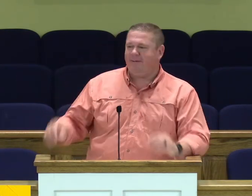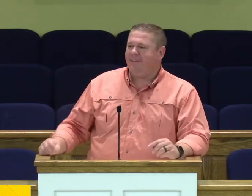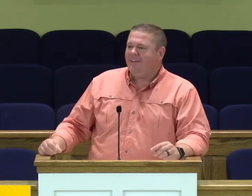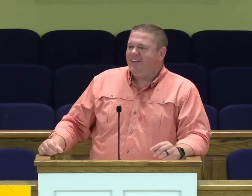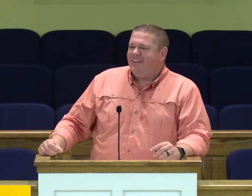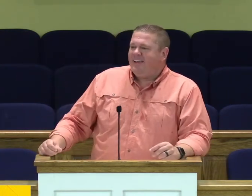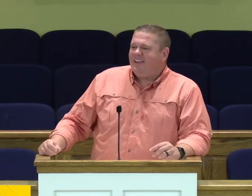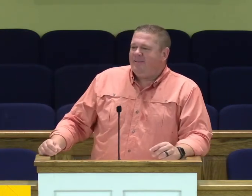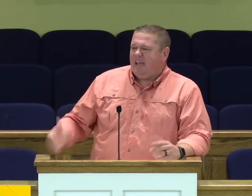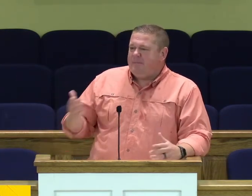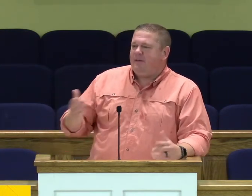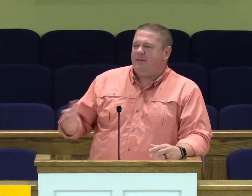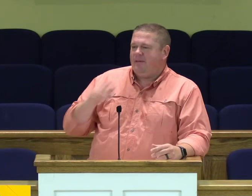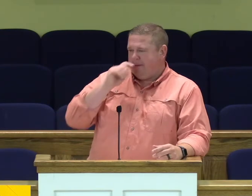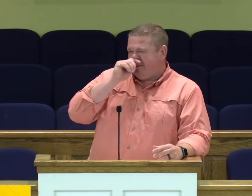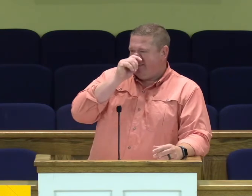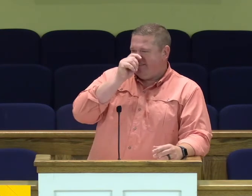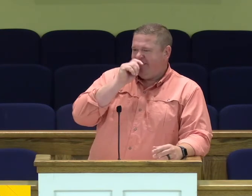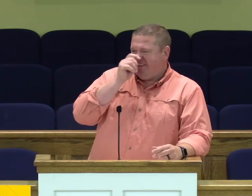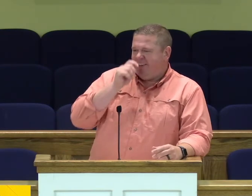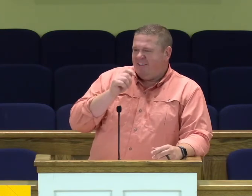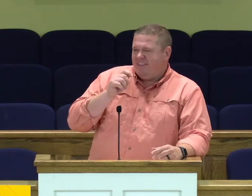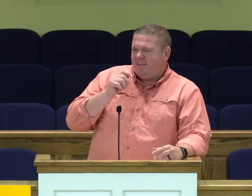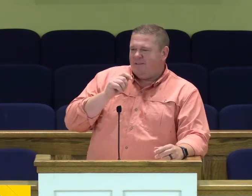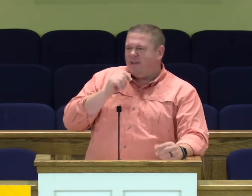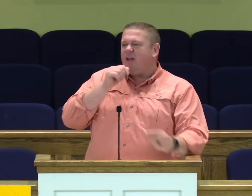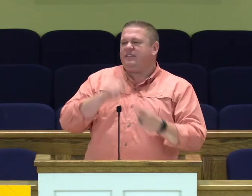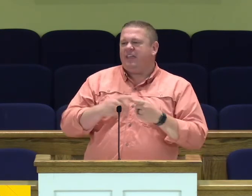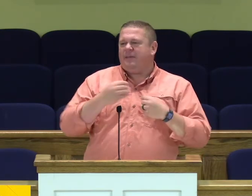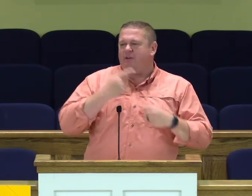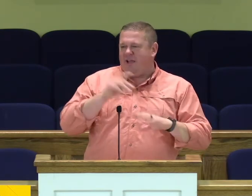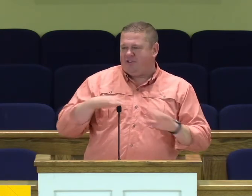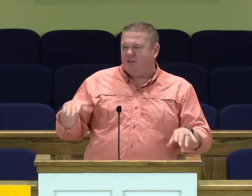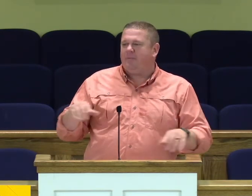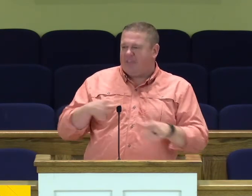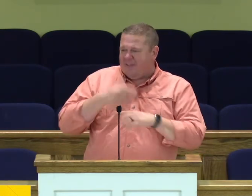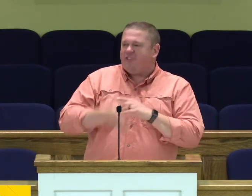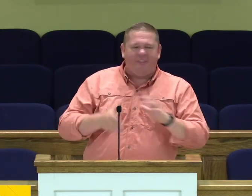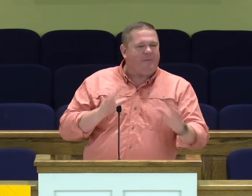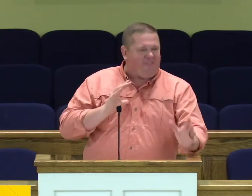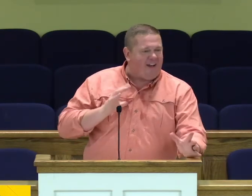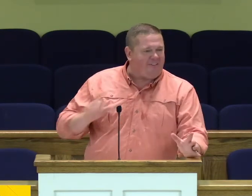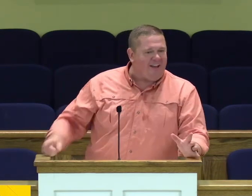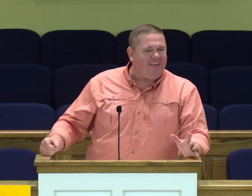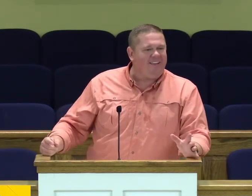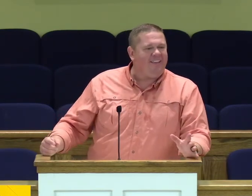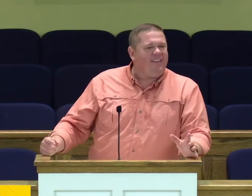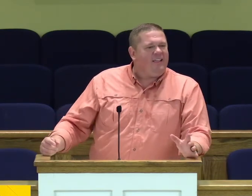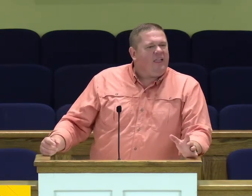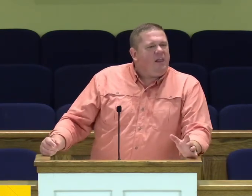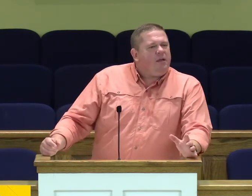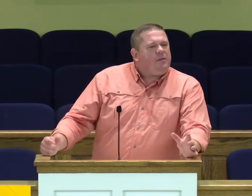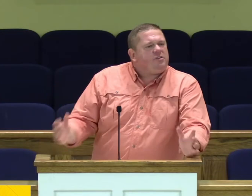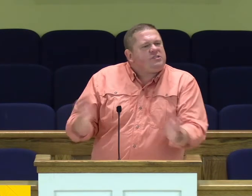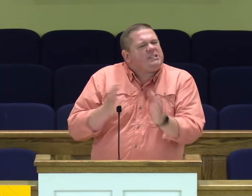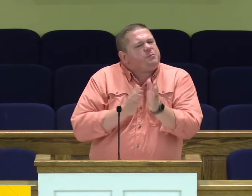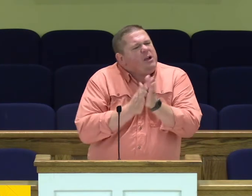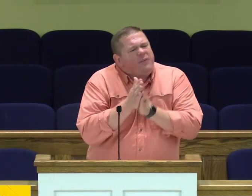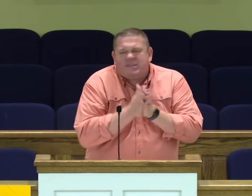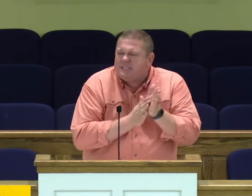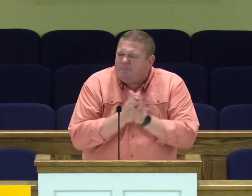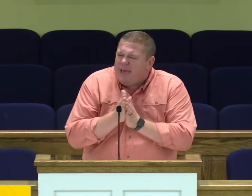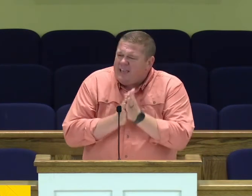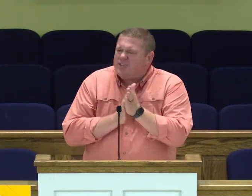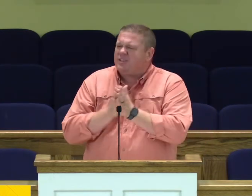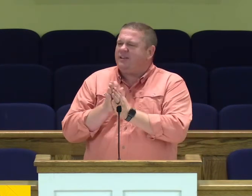bright. Maybe. Not until they give me grandchildren, but then after that, they'll be fine, right? Just that spirit